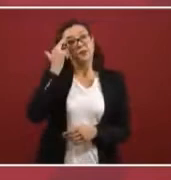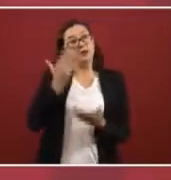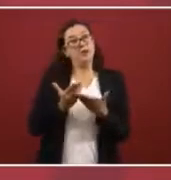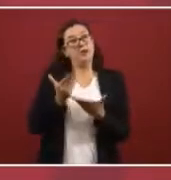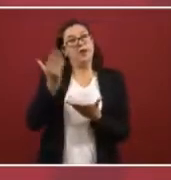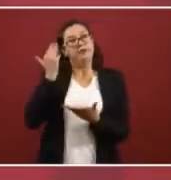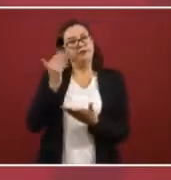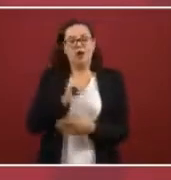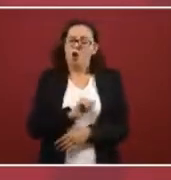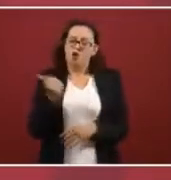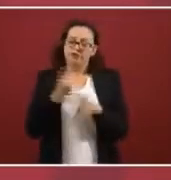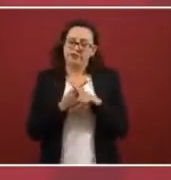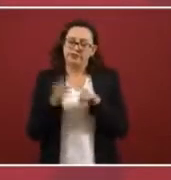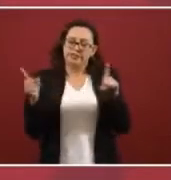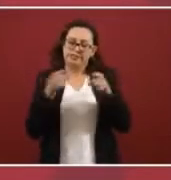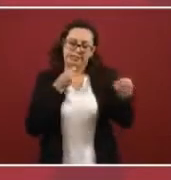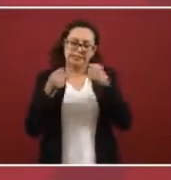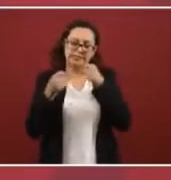That was a newspaper.